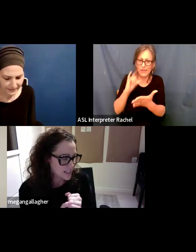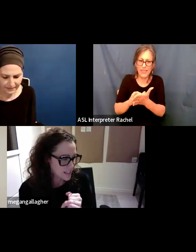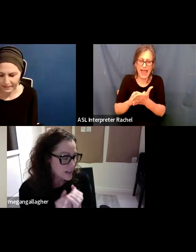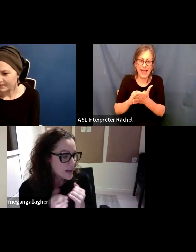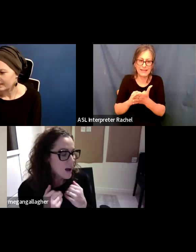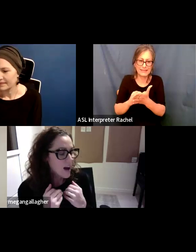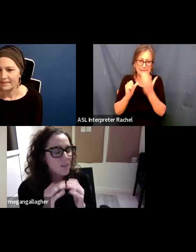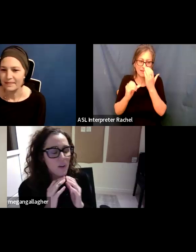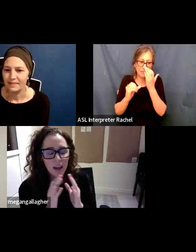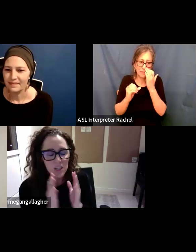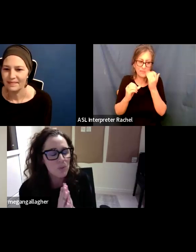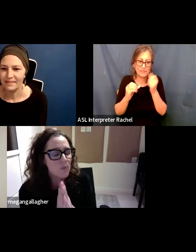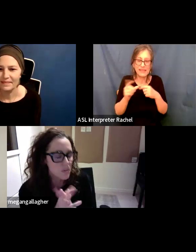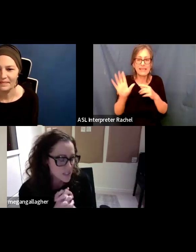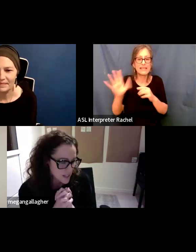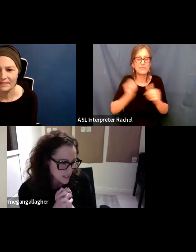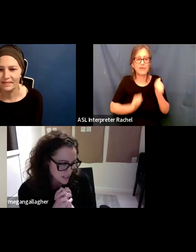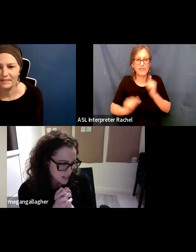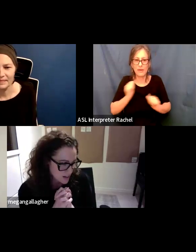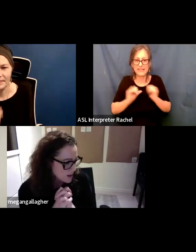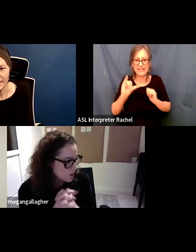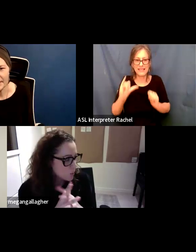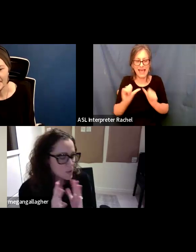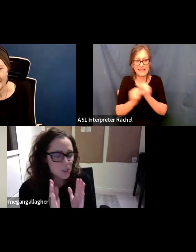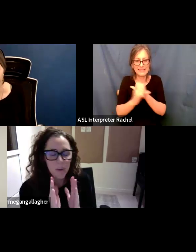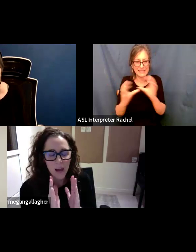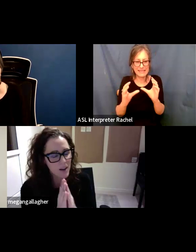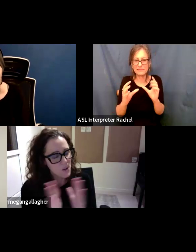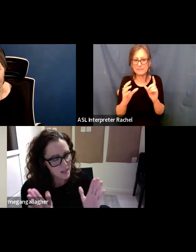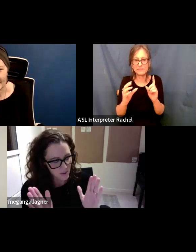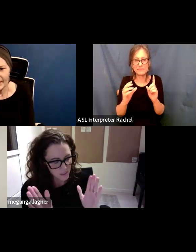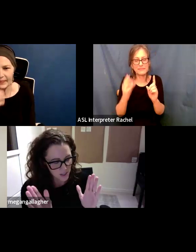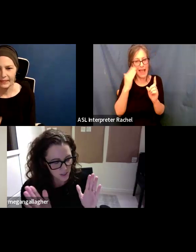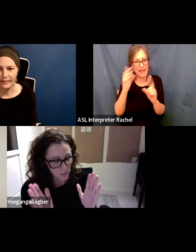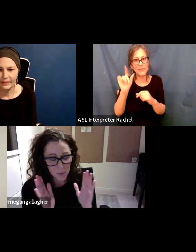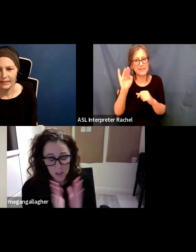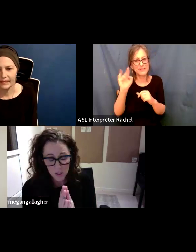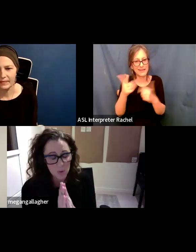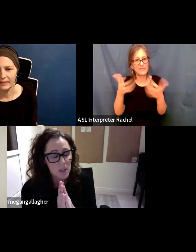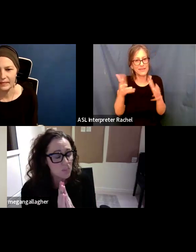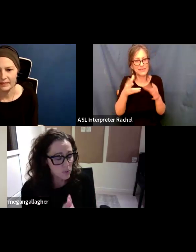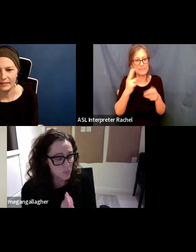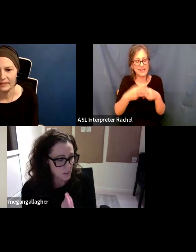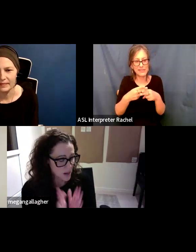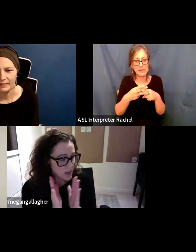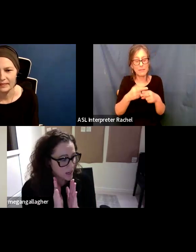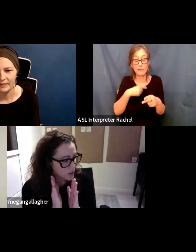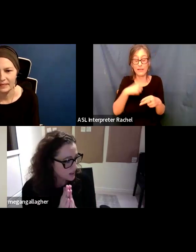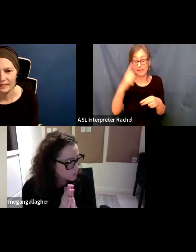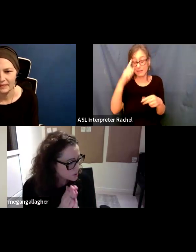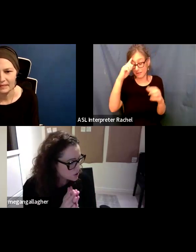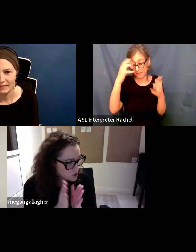glad I did. His performance in that scene, which is, I know Daniel, I've mentioned this before, but it is true. It blew my